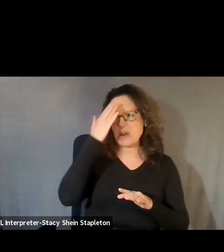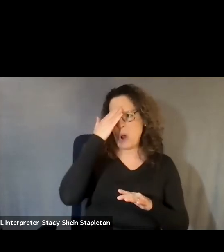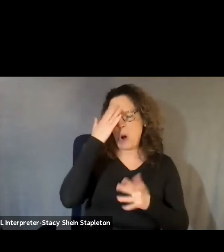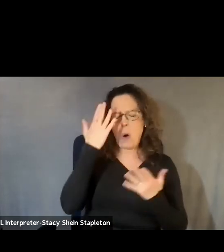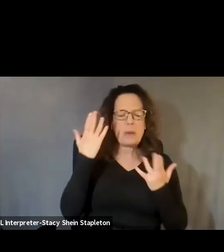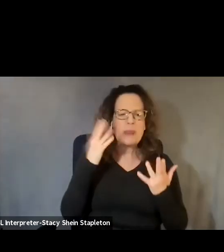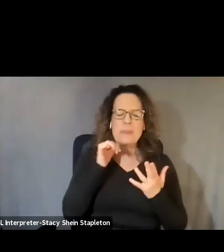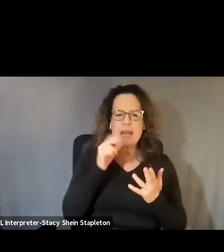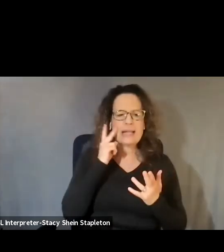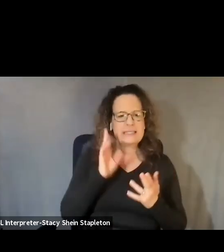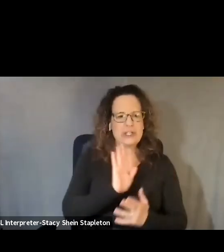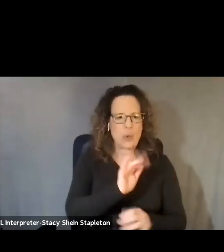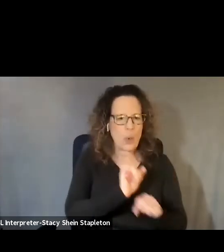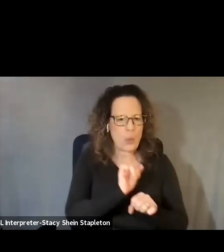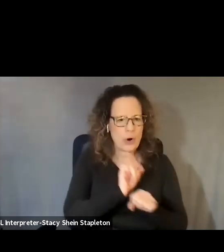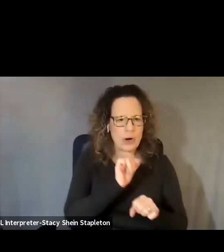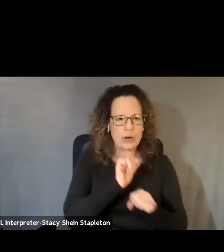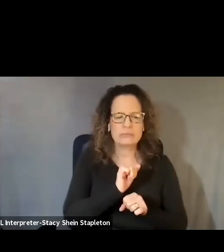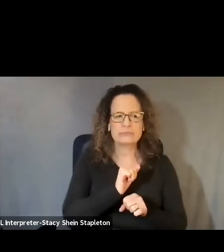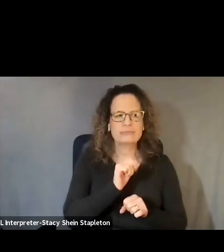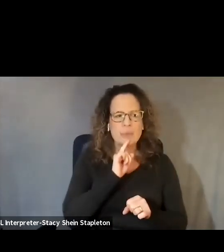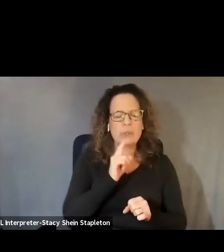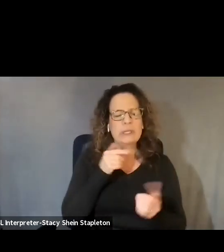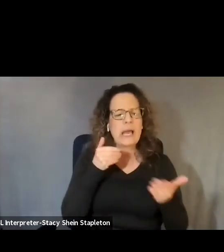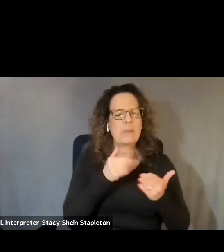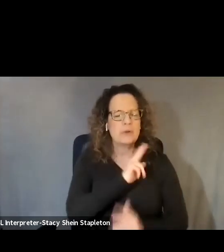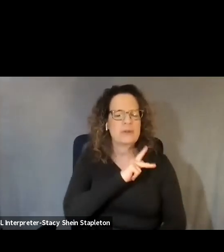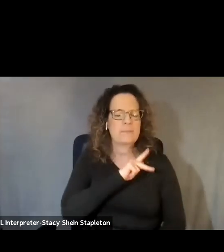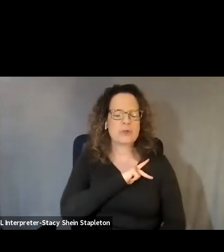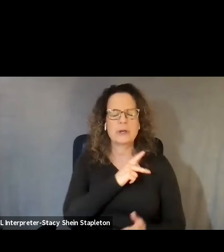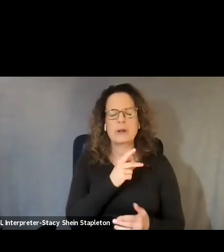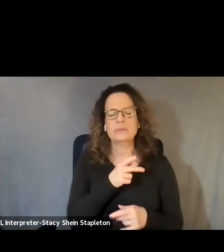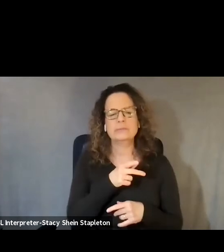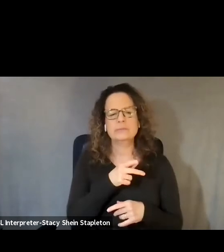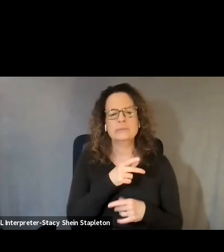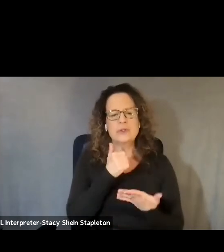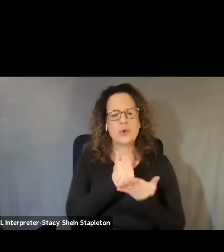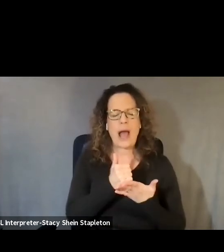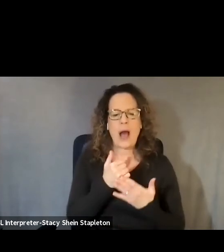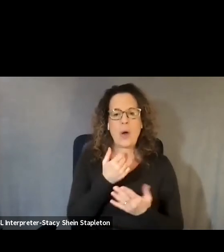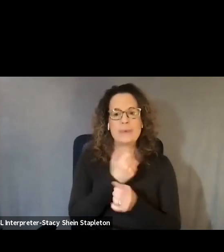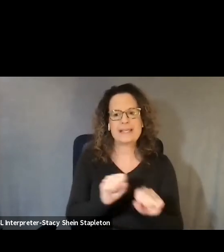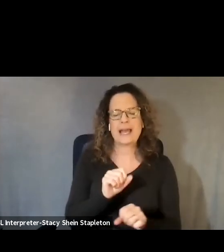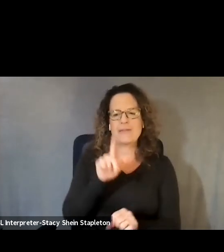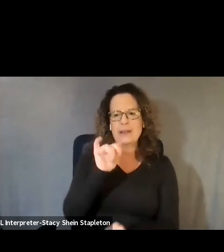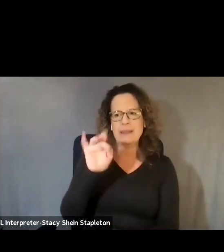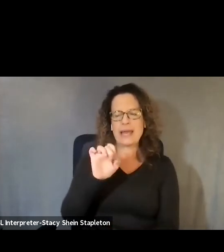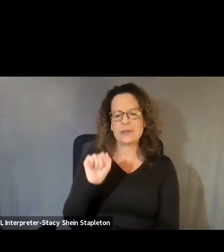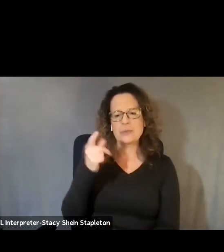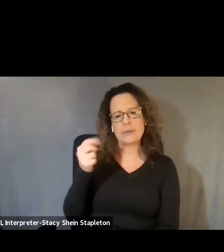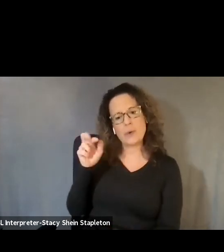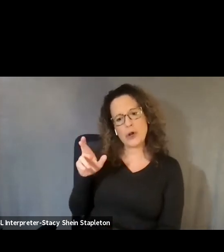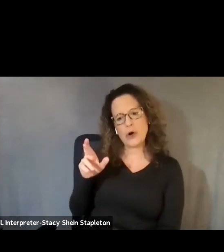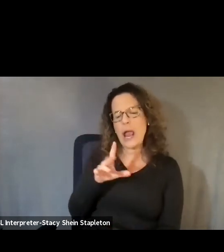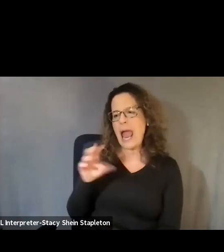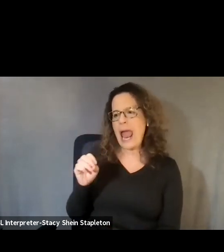seen the work that I've seen you do up front, up close and personal, to help save Lake Superior in particular, but really have a hand